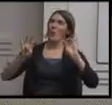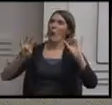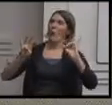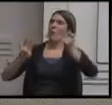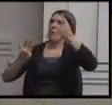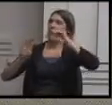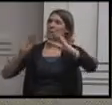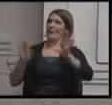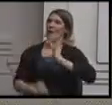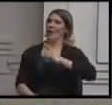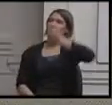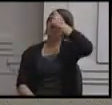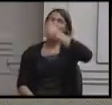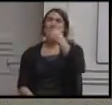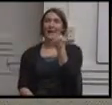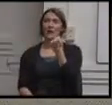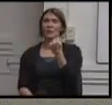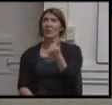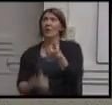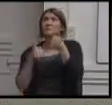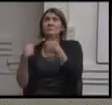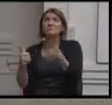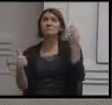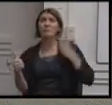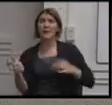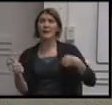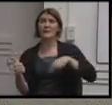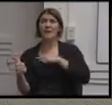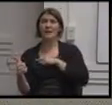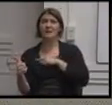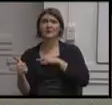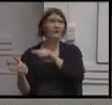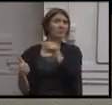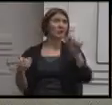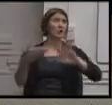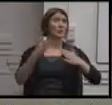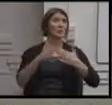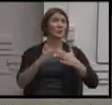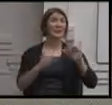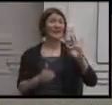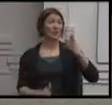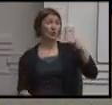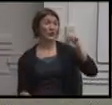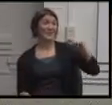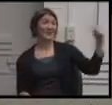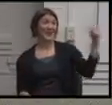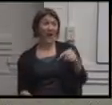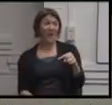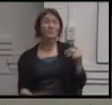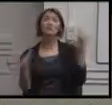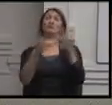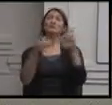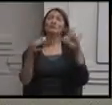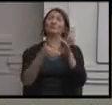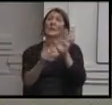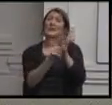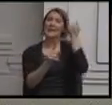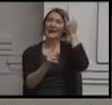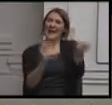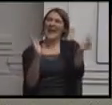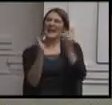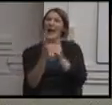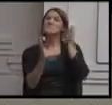they do and what they're doing was a great benefit to this community. And I think having Chris come in and present his ideas again and